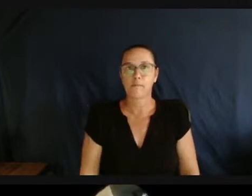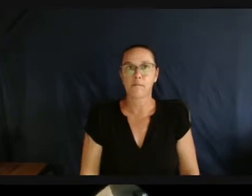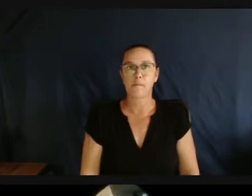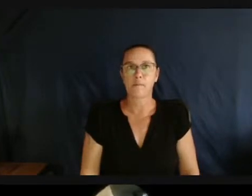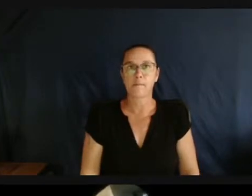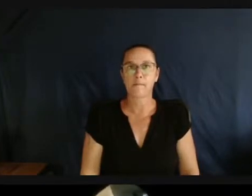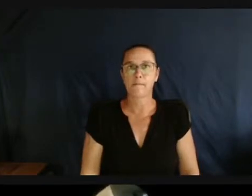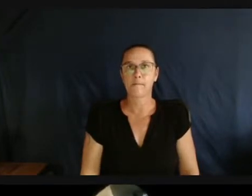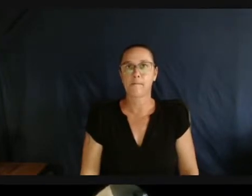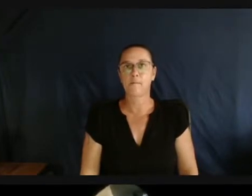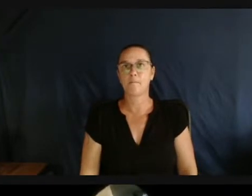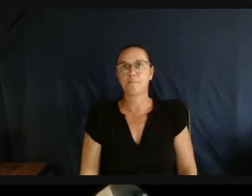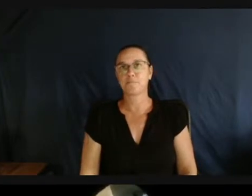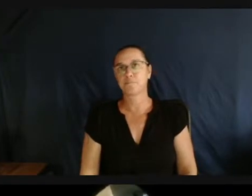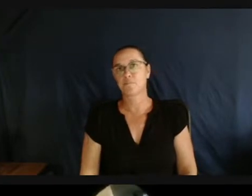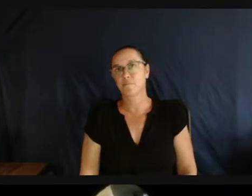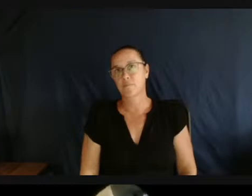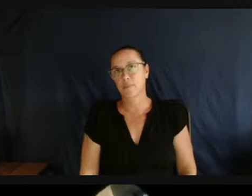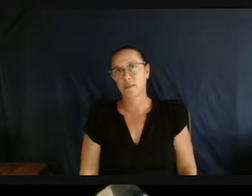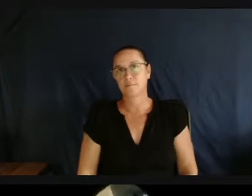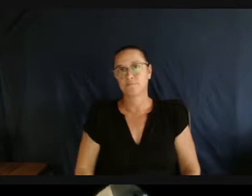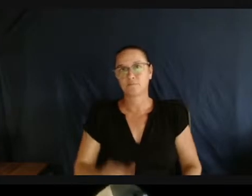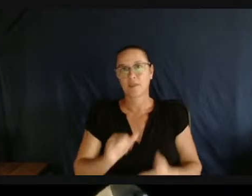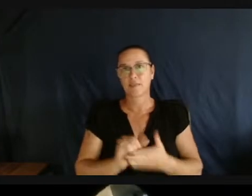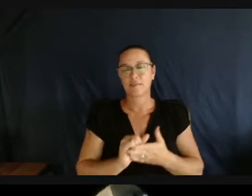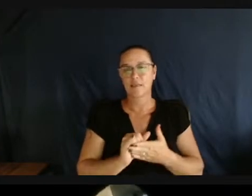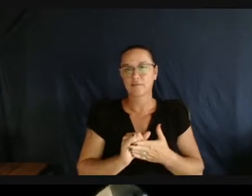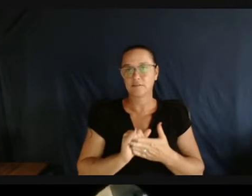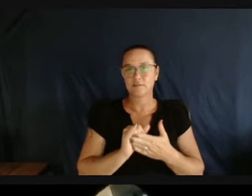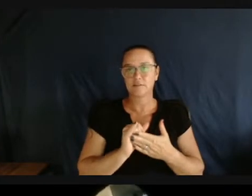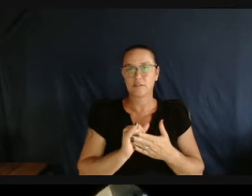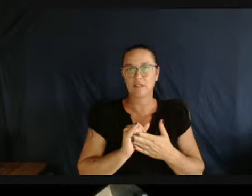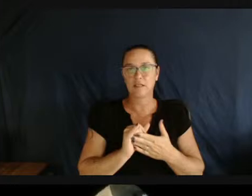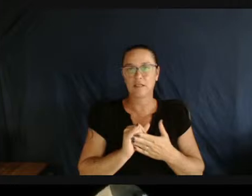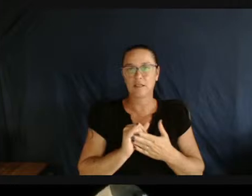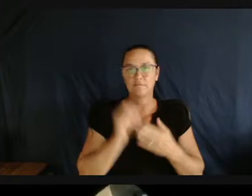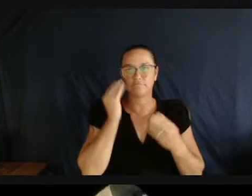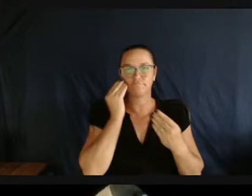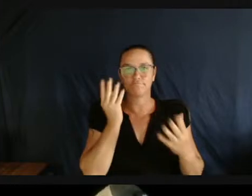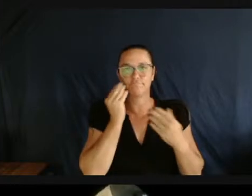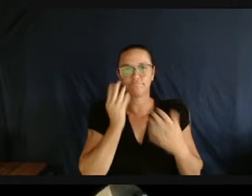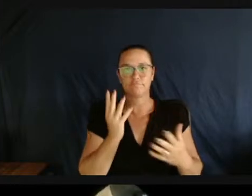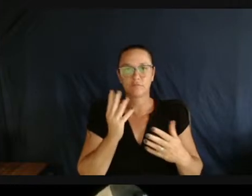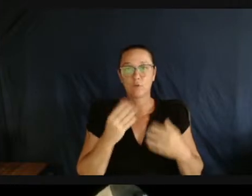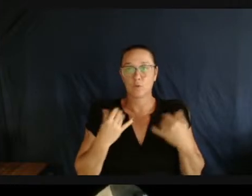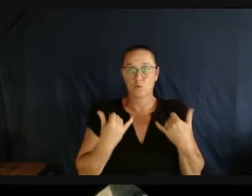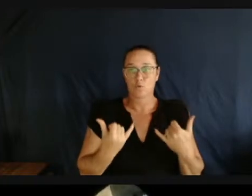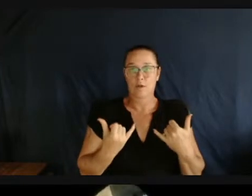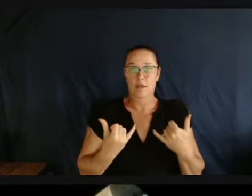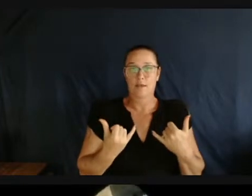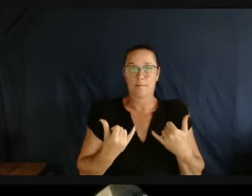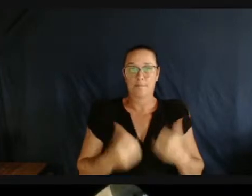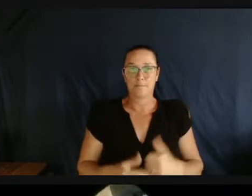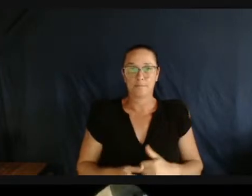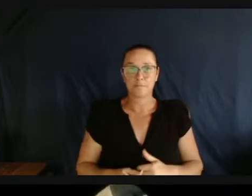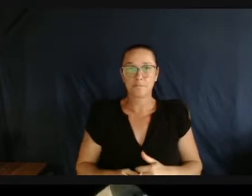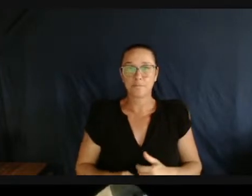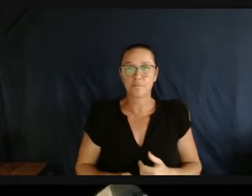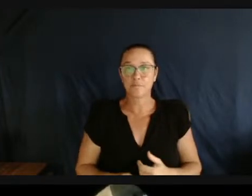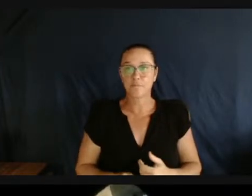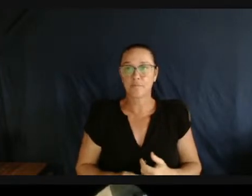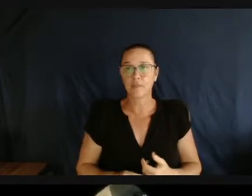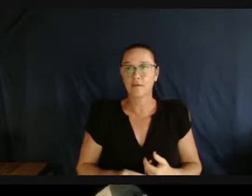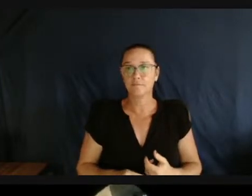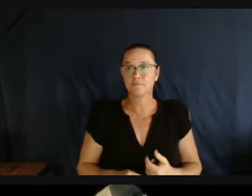So that's the chain of USGS notices, but the one today, as we noted up top,